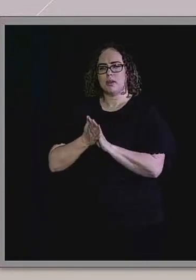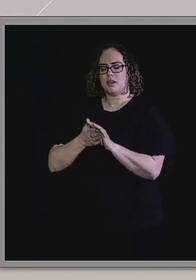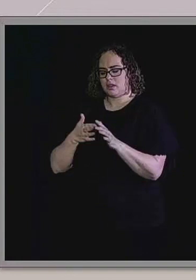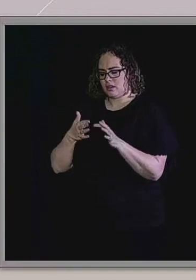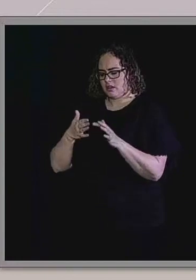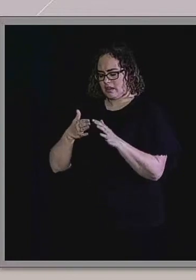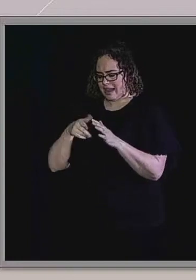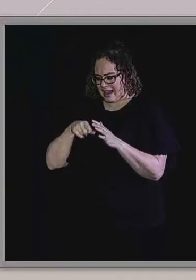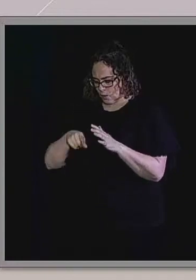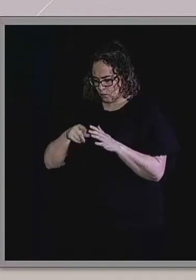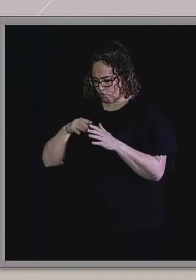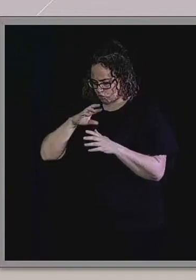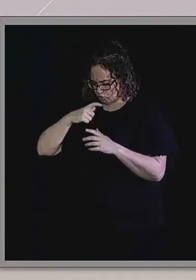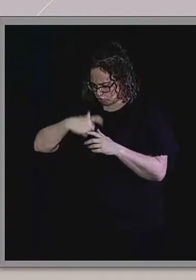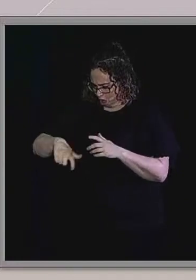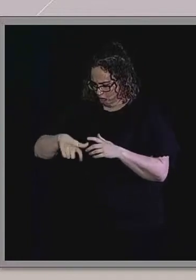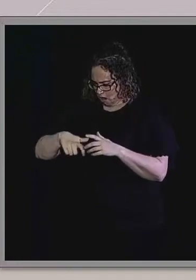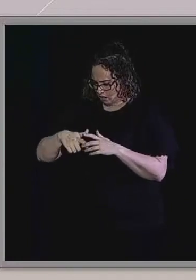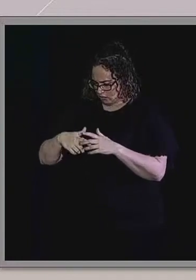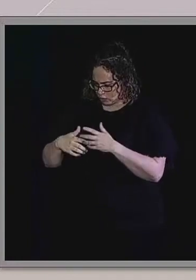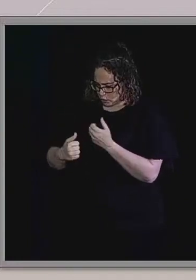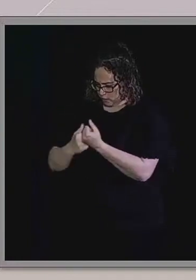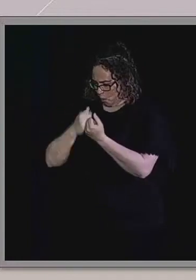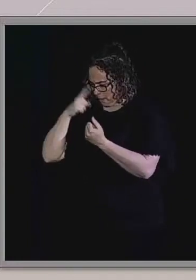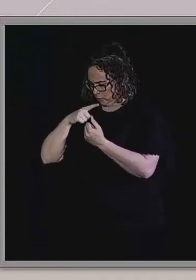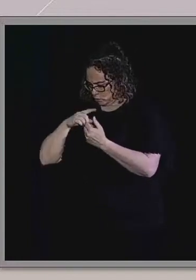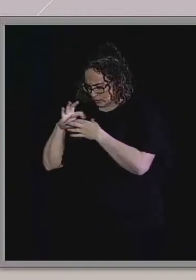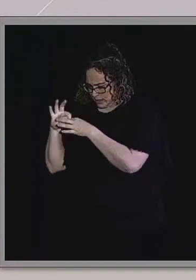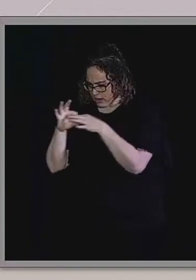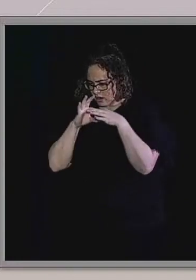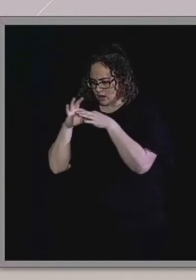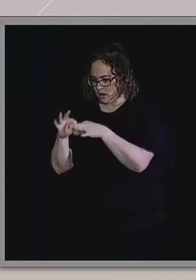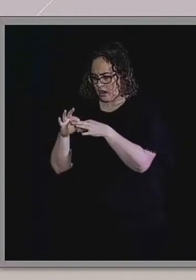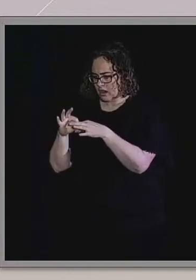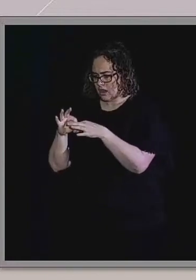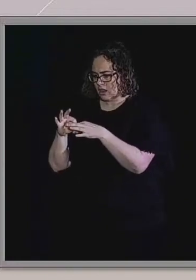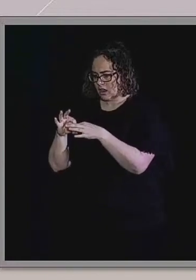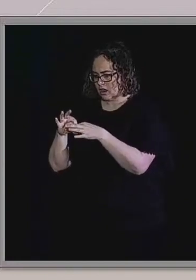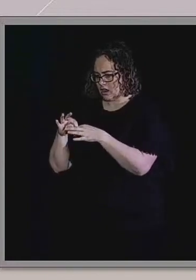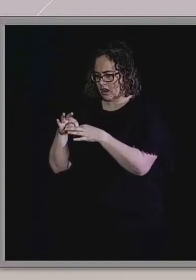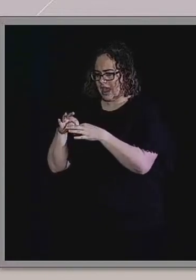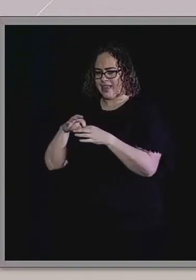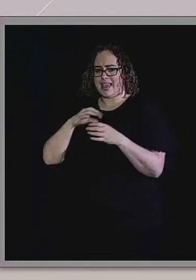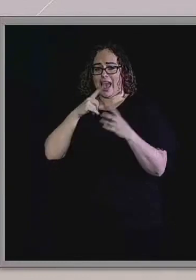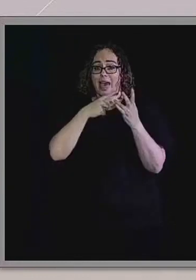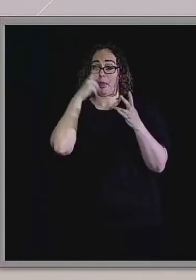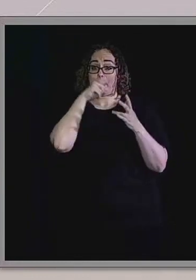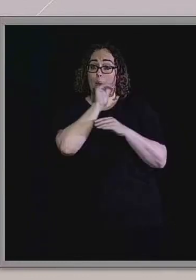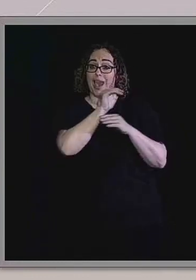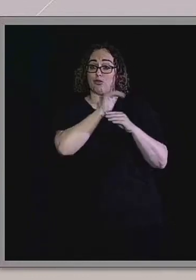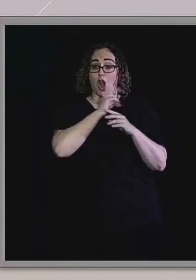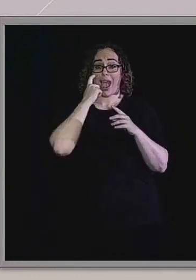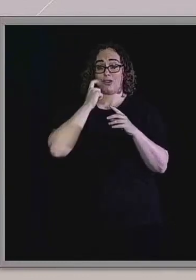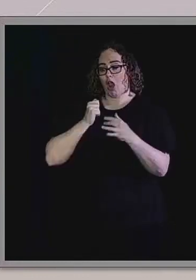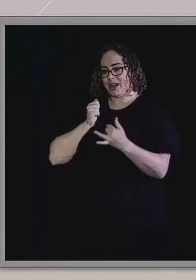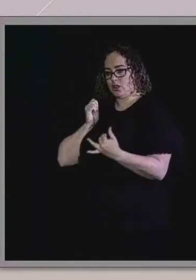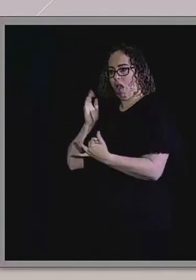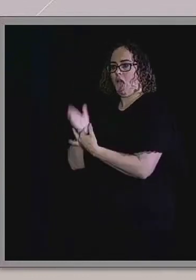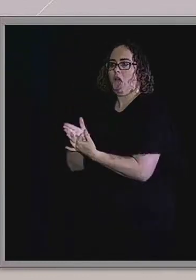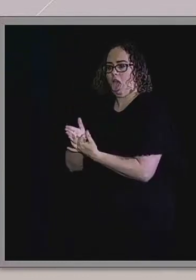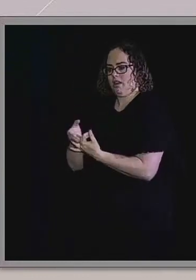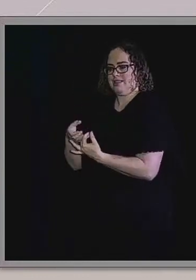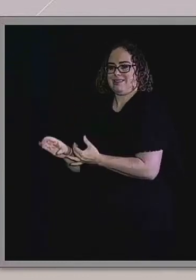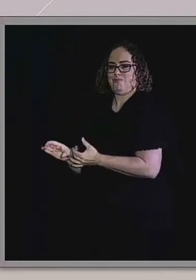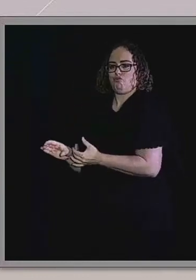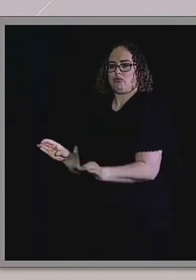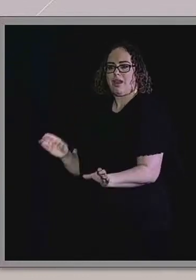united rather than having someone come in and put a wedge in our community that obviously then disrupts our culture